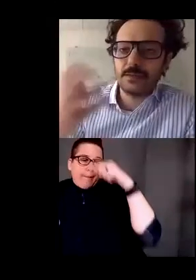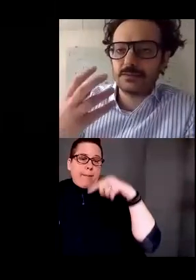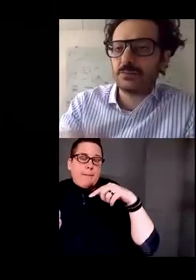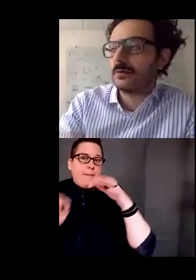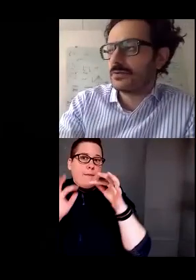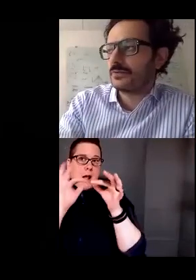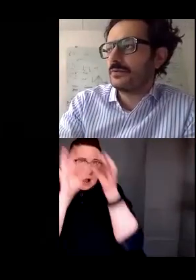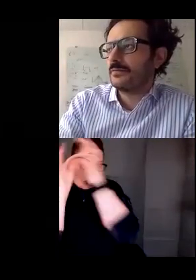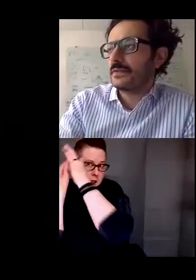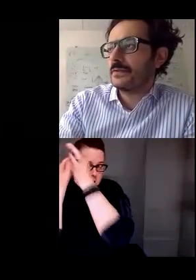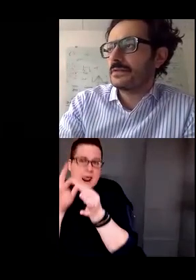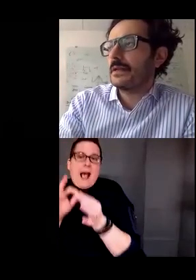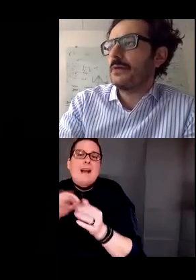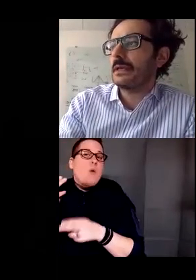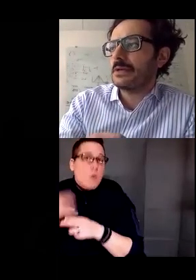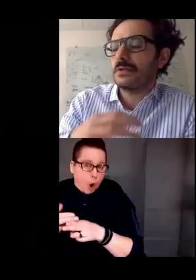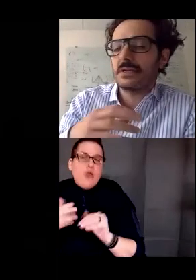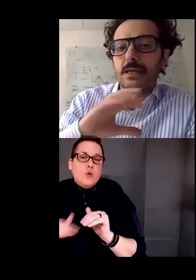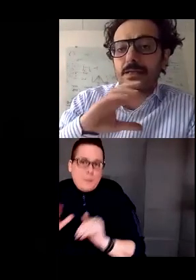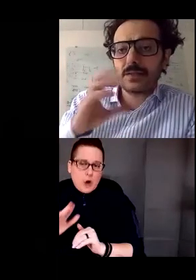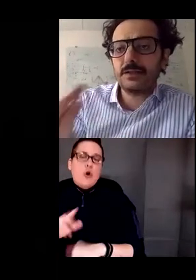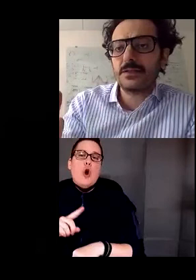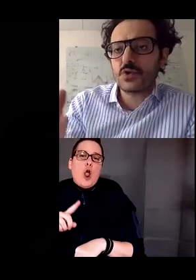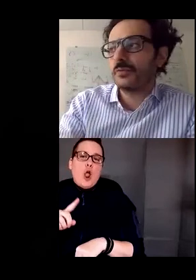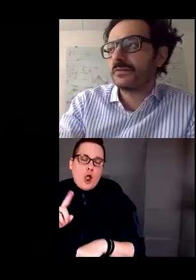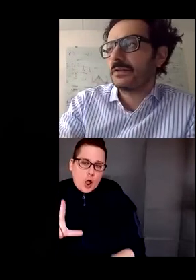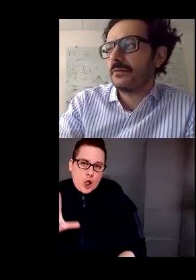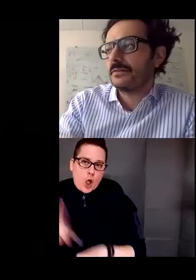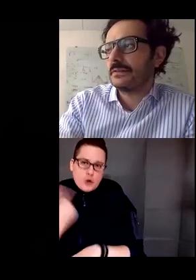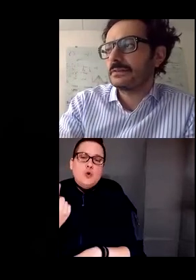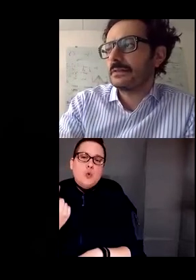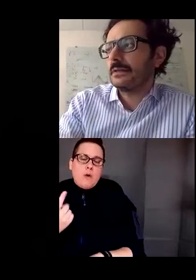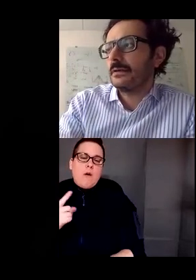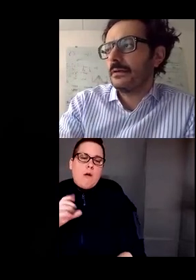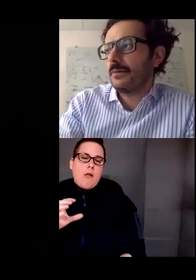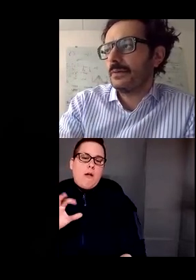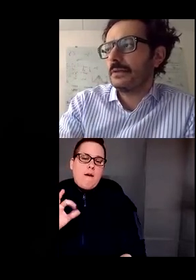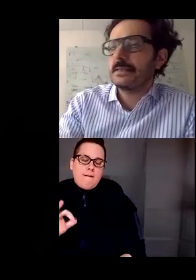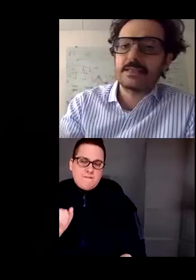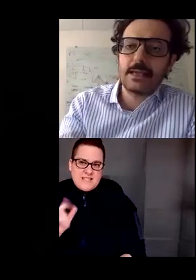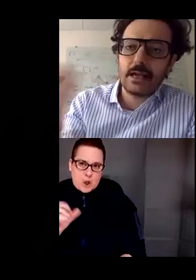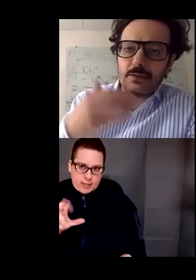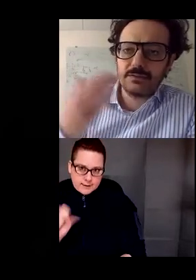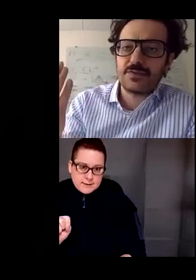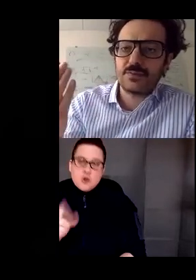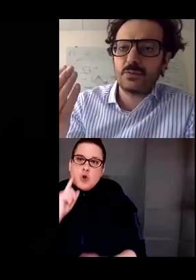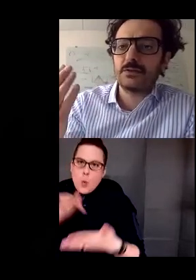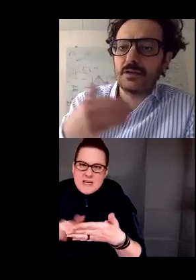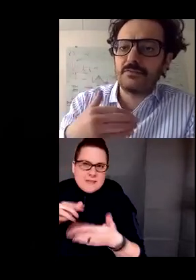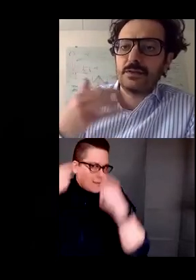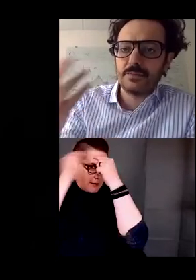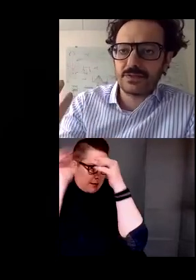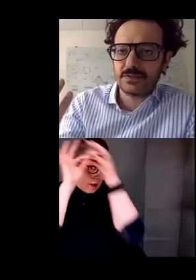connected by the superior longitudinal fasciculus. And now we can actually study the geometry of this bundle and see how it differs